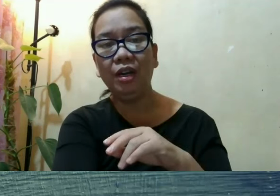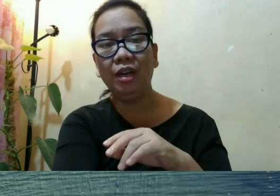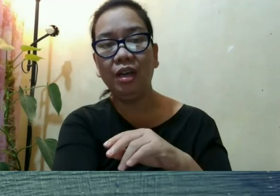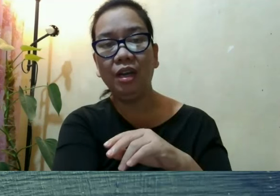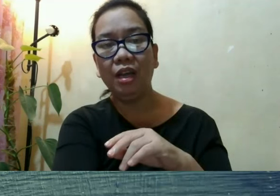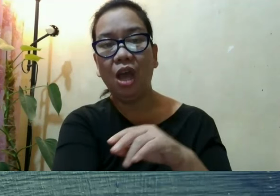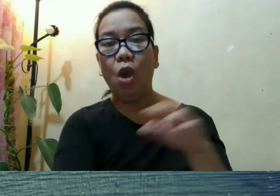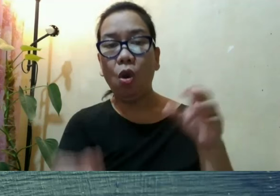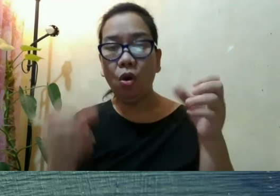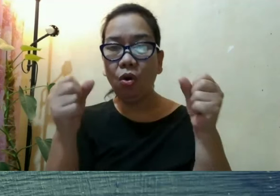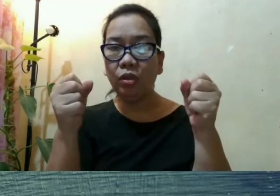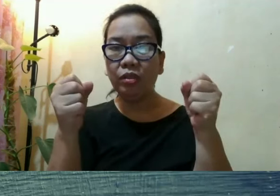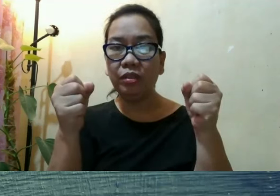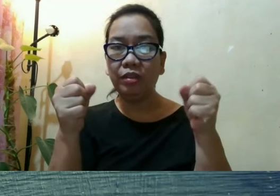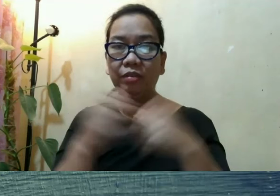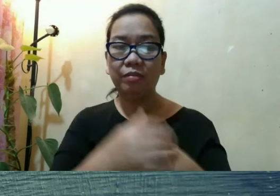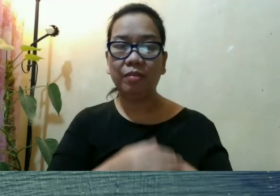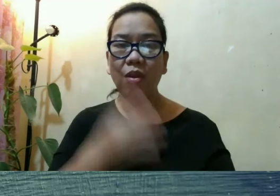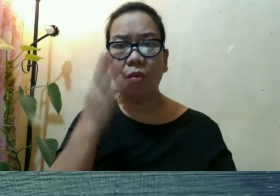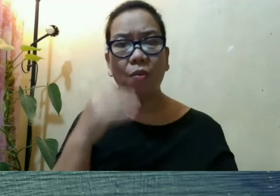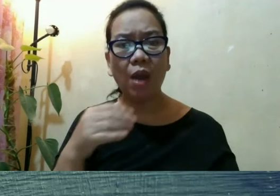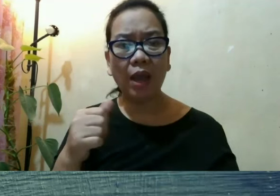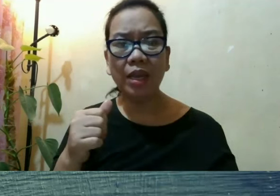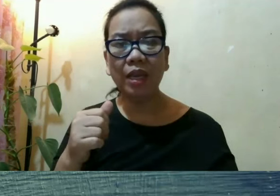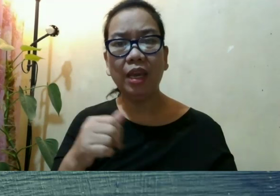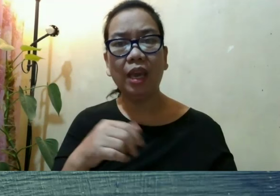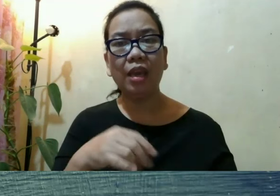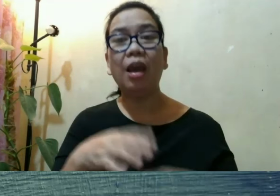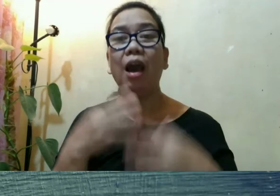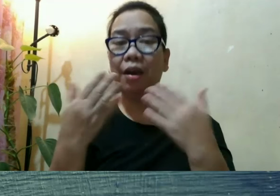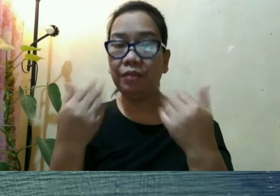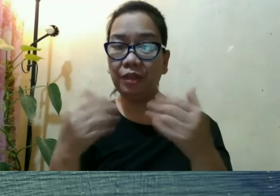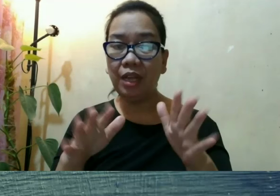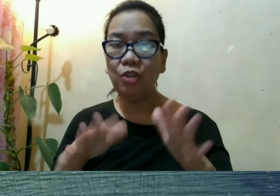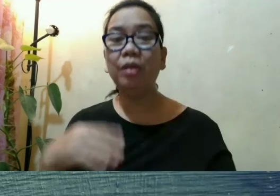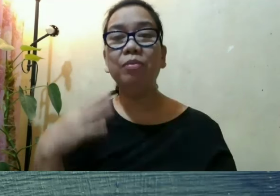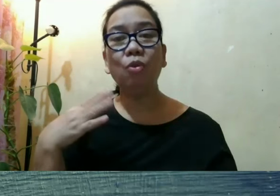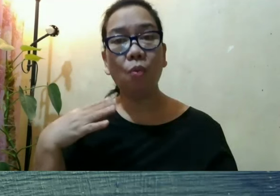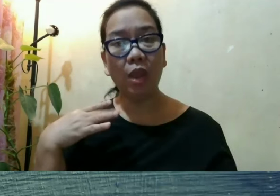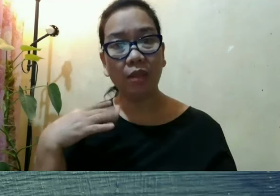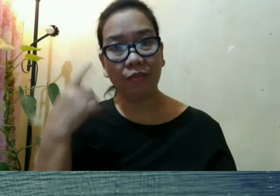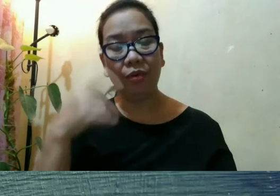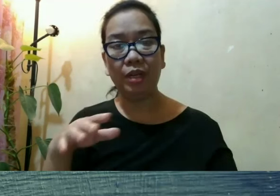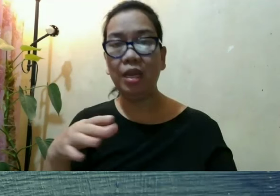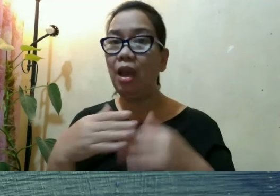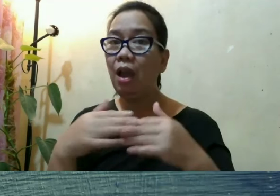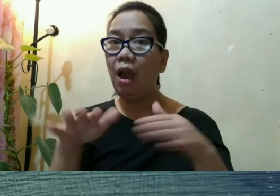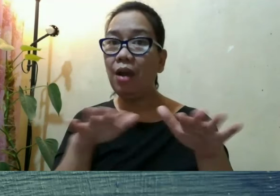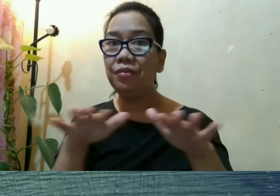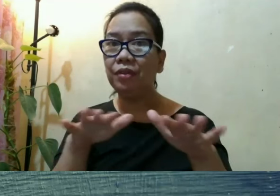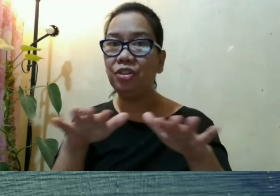cover, hold. Why? After that, you have to wait for